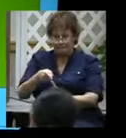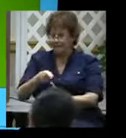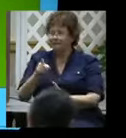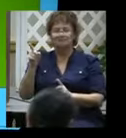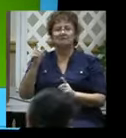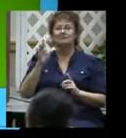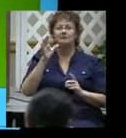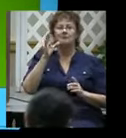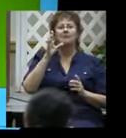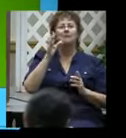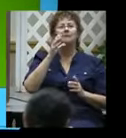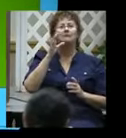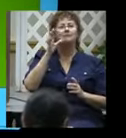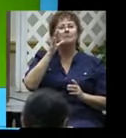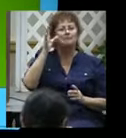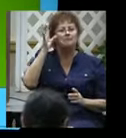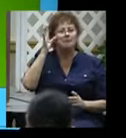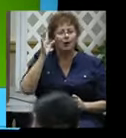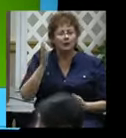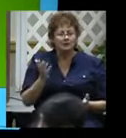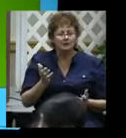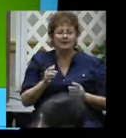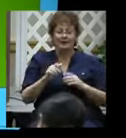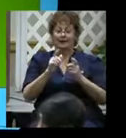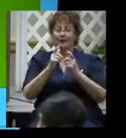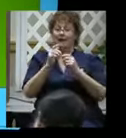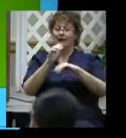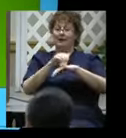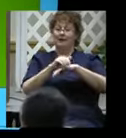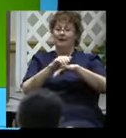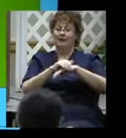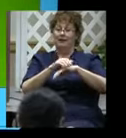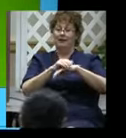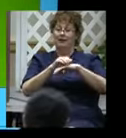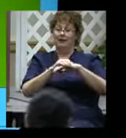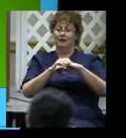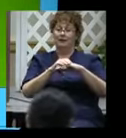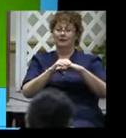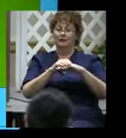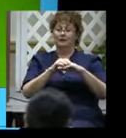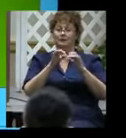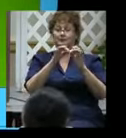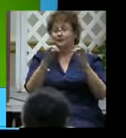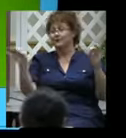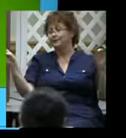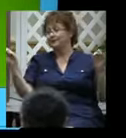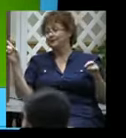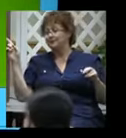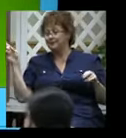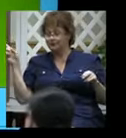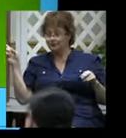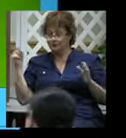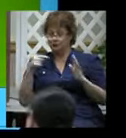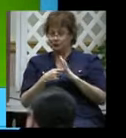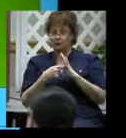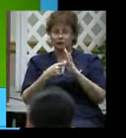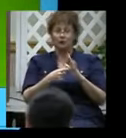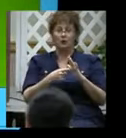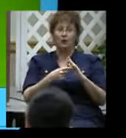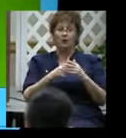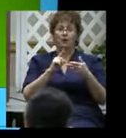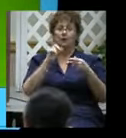fine. And then in the English version, on the left, there's another form field that appears that's to drop